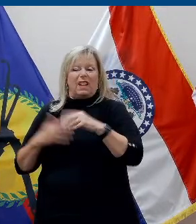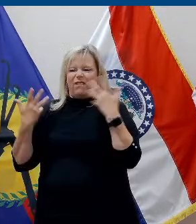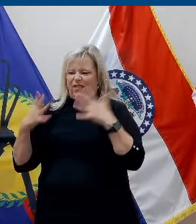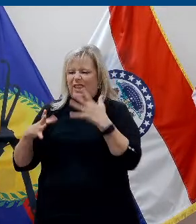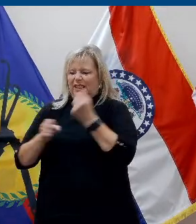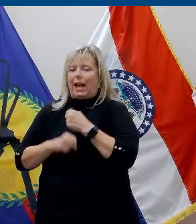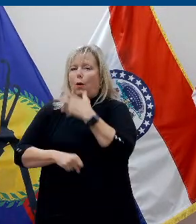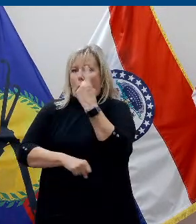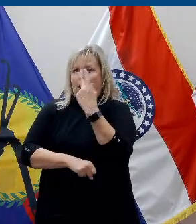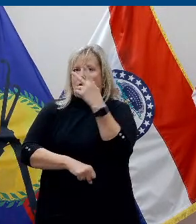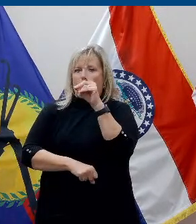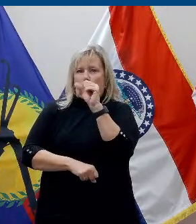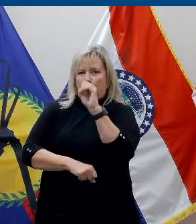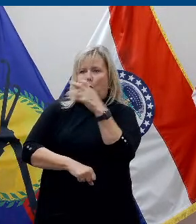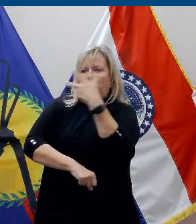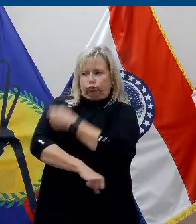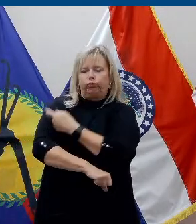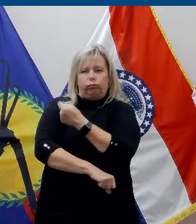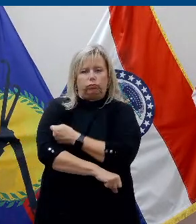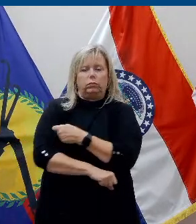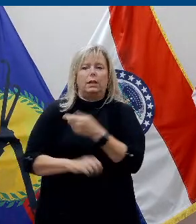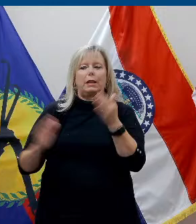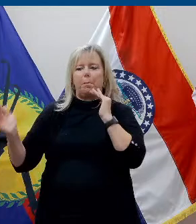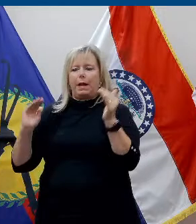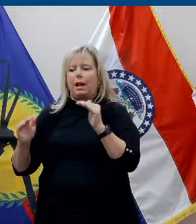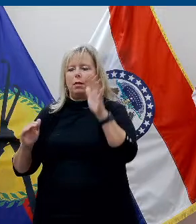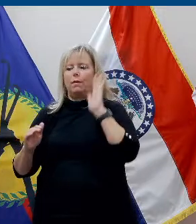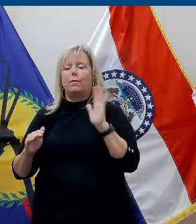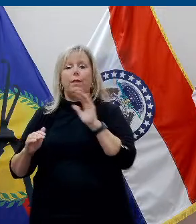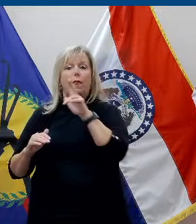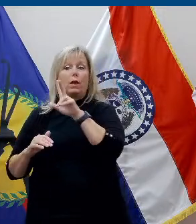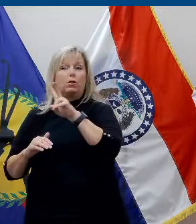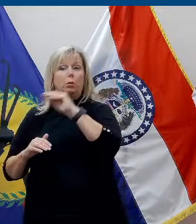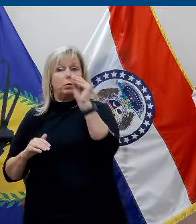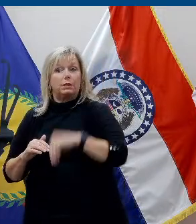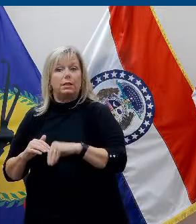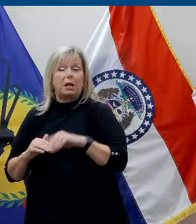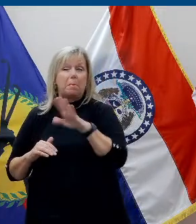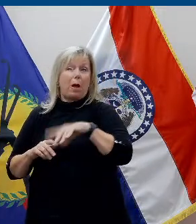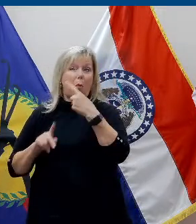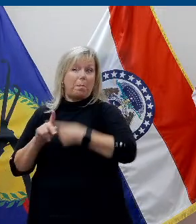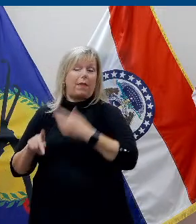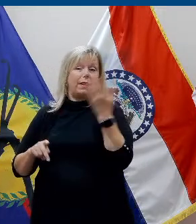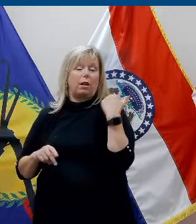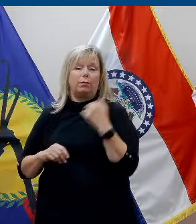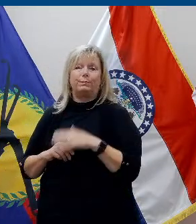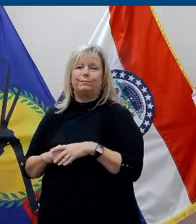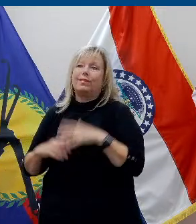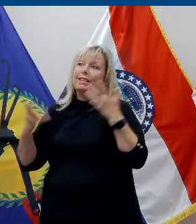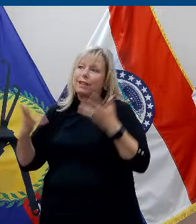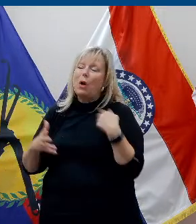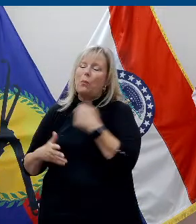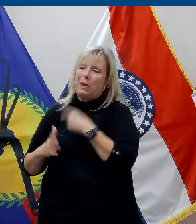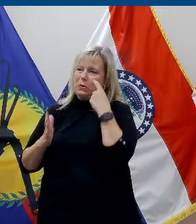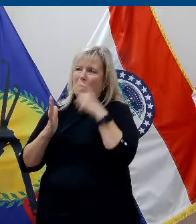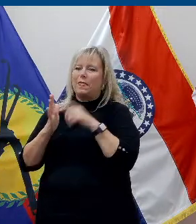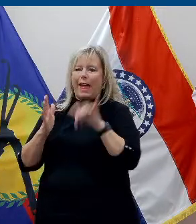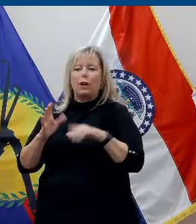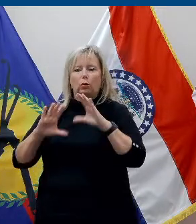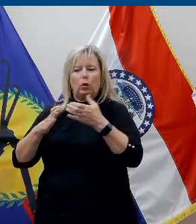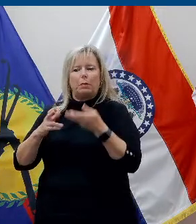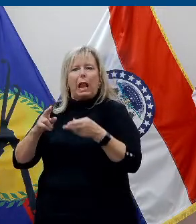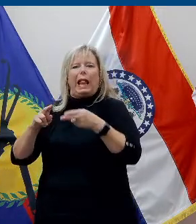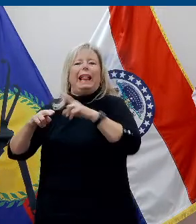received at least 1 dose of a COVID vaccine, compared to 32% that we were at about a month ago. So we are seeing that group